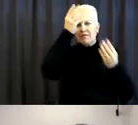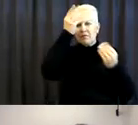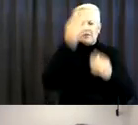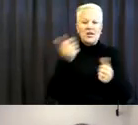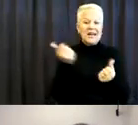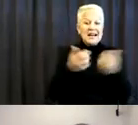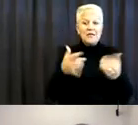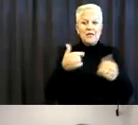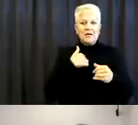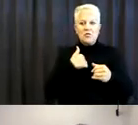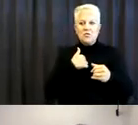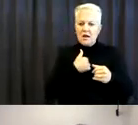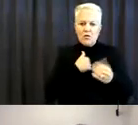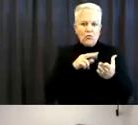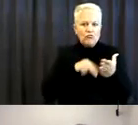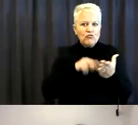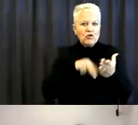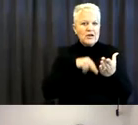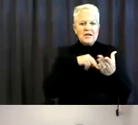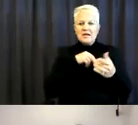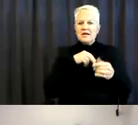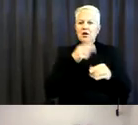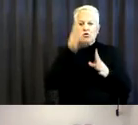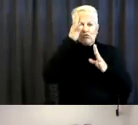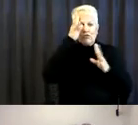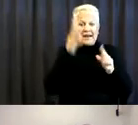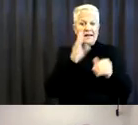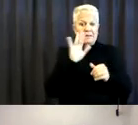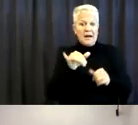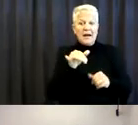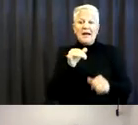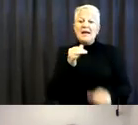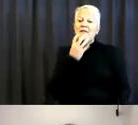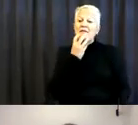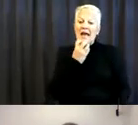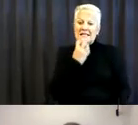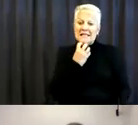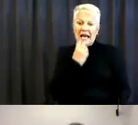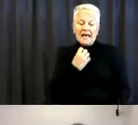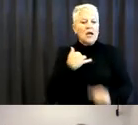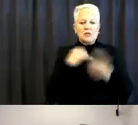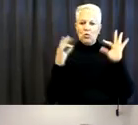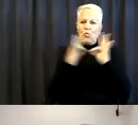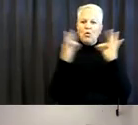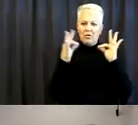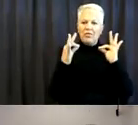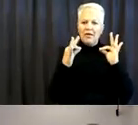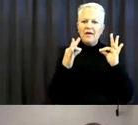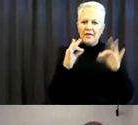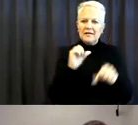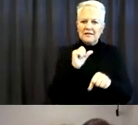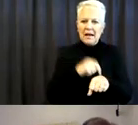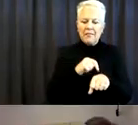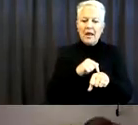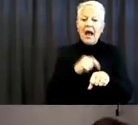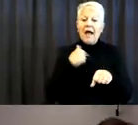anything that you can get your hands on, created by Dr. John Van Dyke. would be well worth the effort. I'm going to hold up a book that's